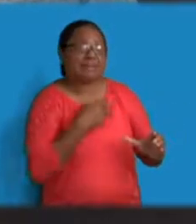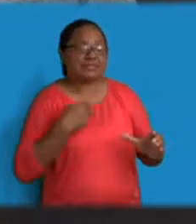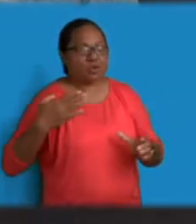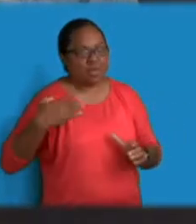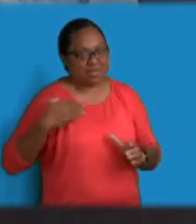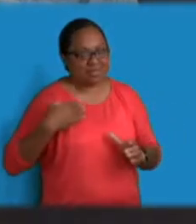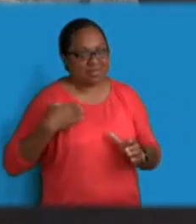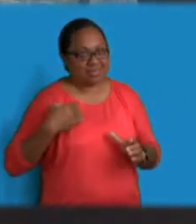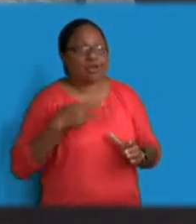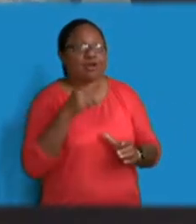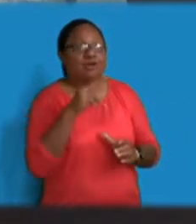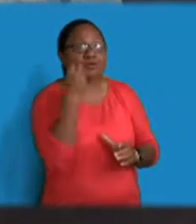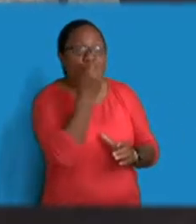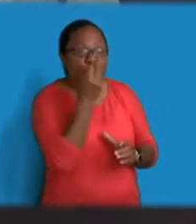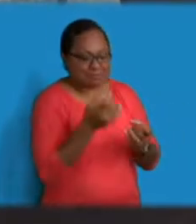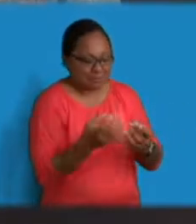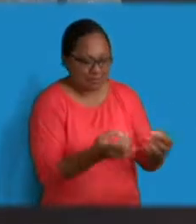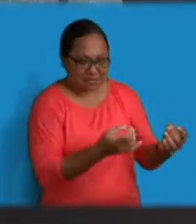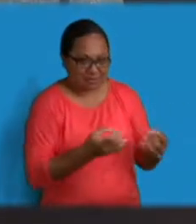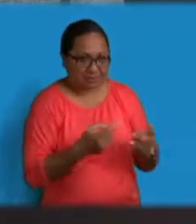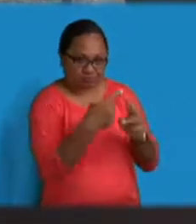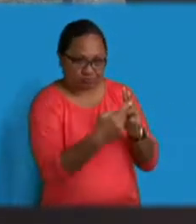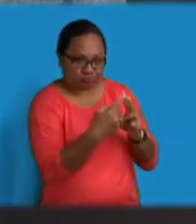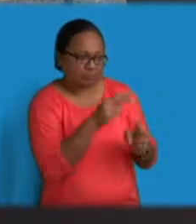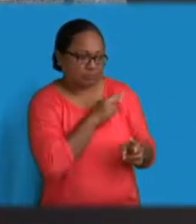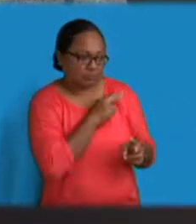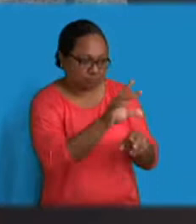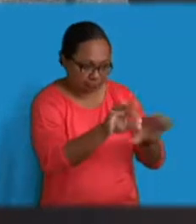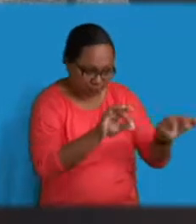for food preparations. So,